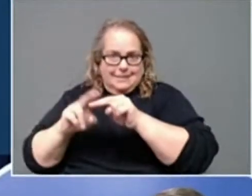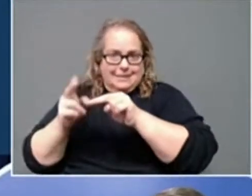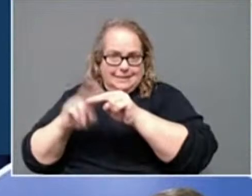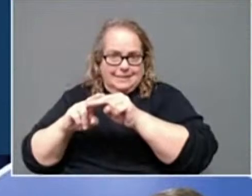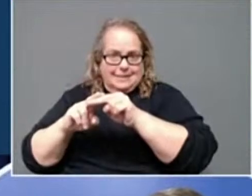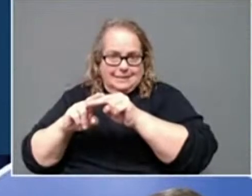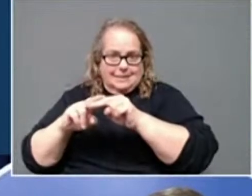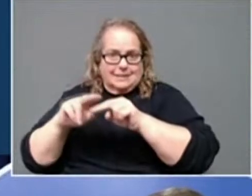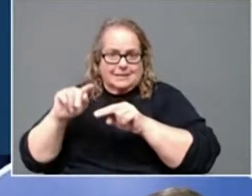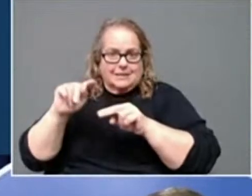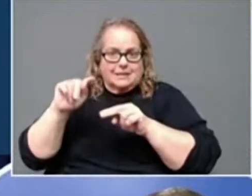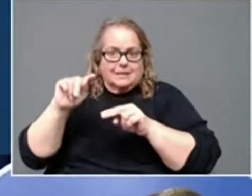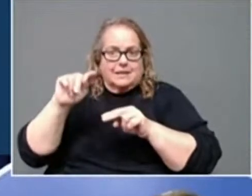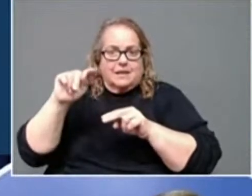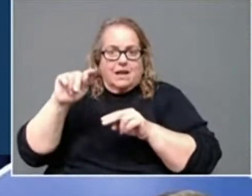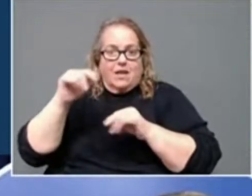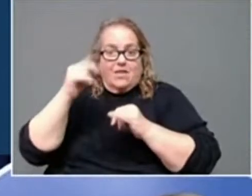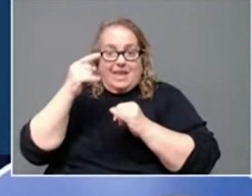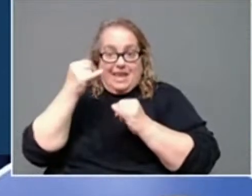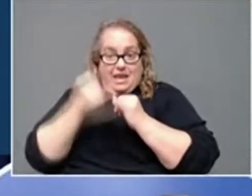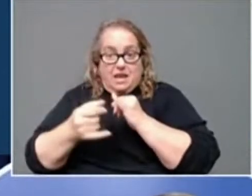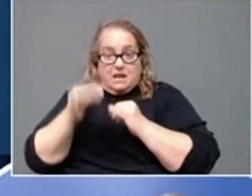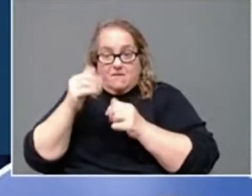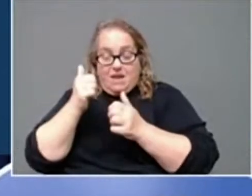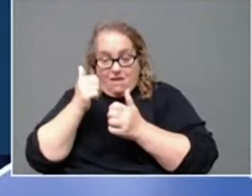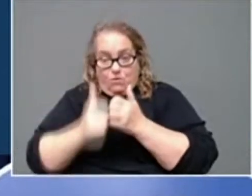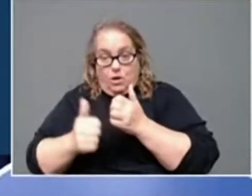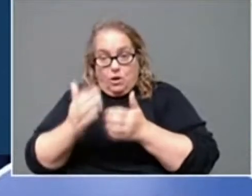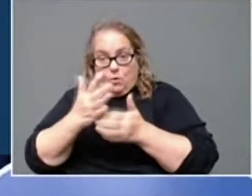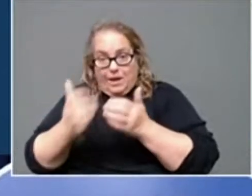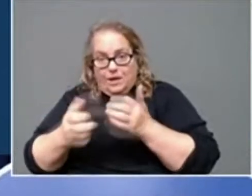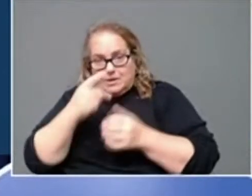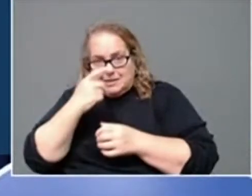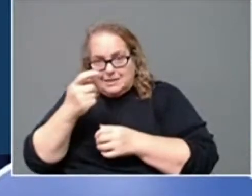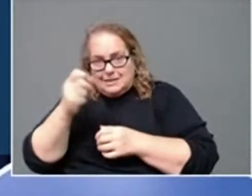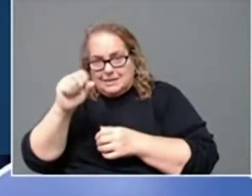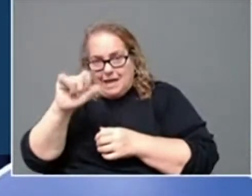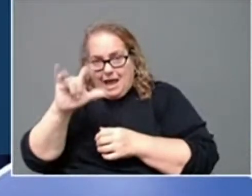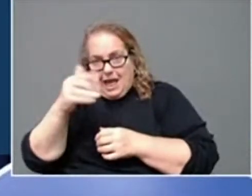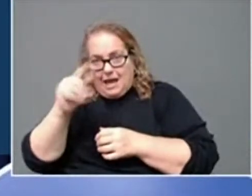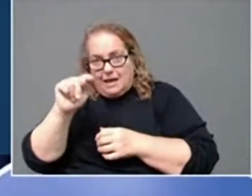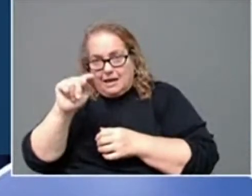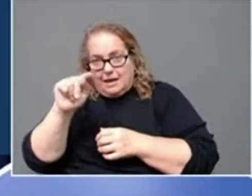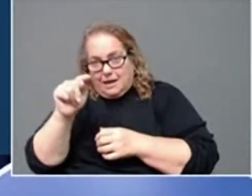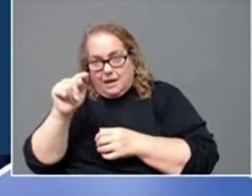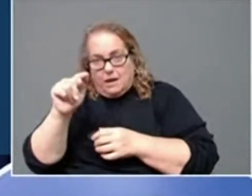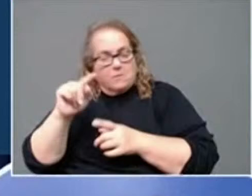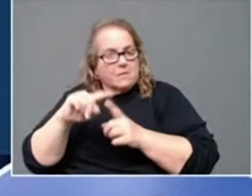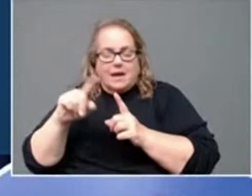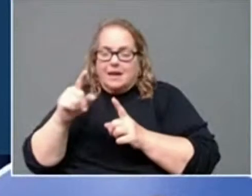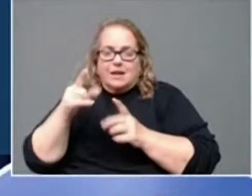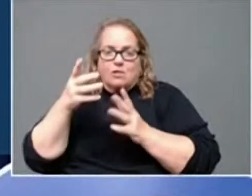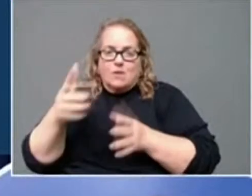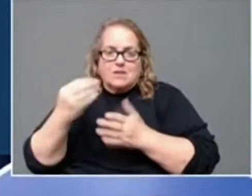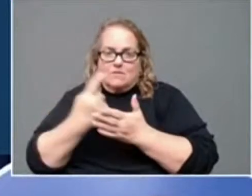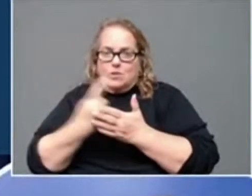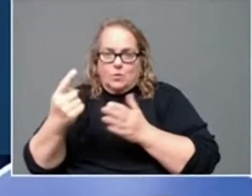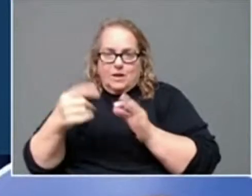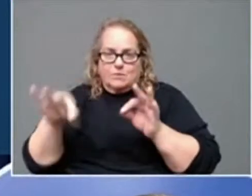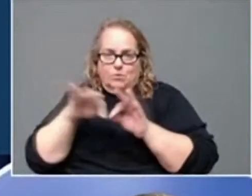happens normally at the end of every single weekend. We'll see where it goes for the rest of the week. Kentuckians on a